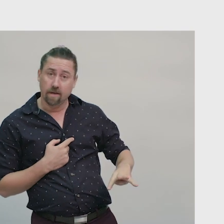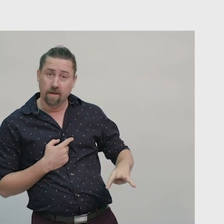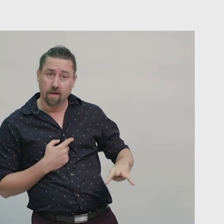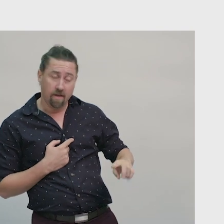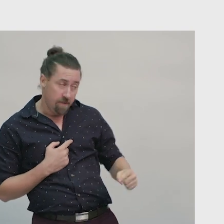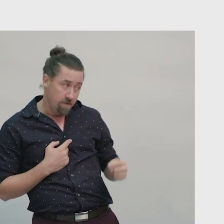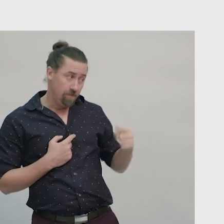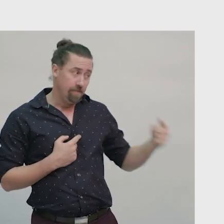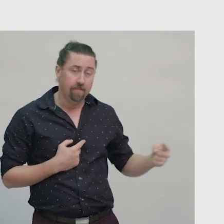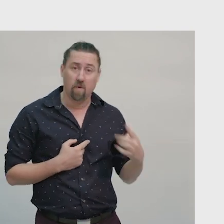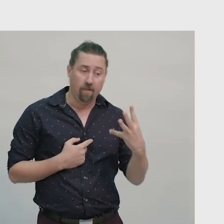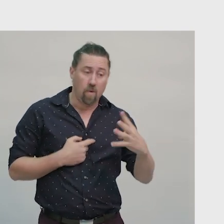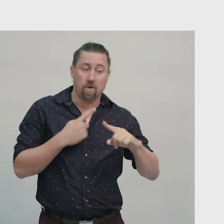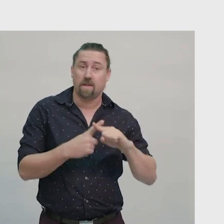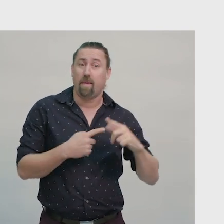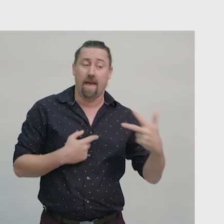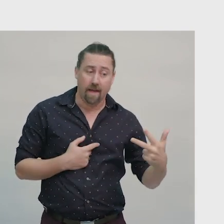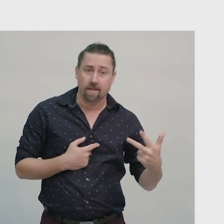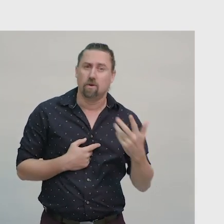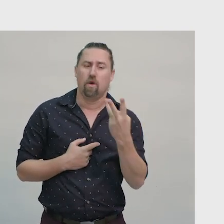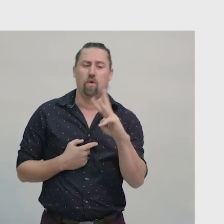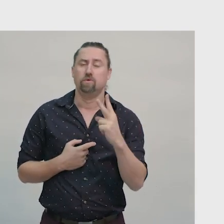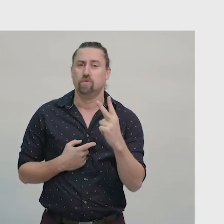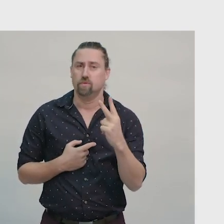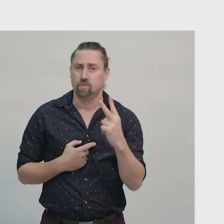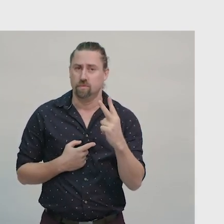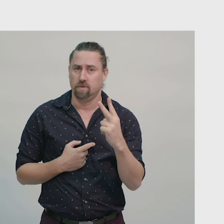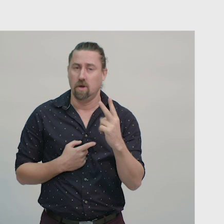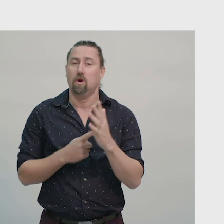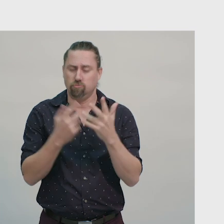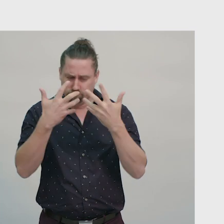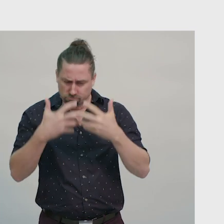40. 4 multiplied by 8 is 32.